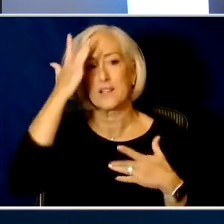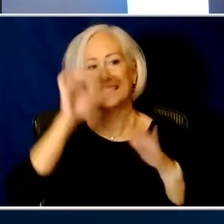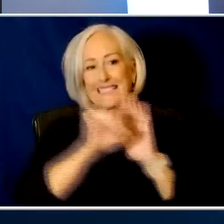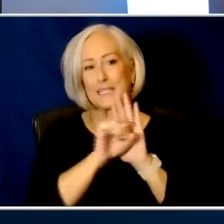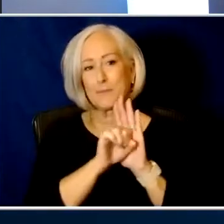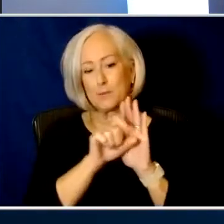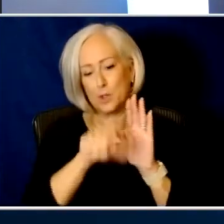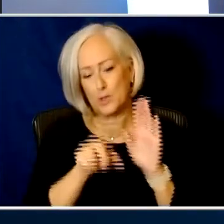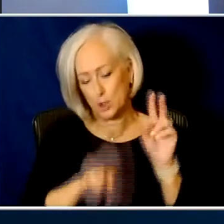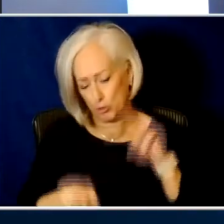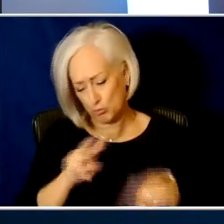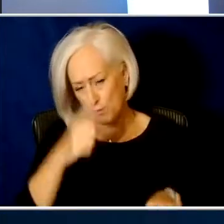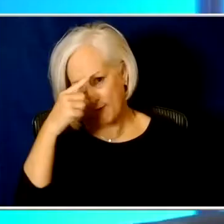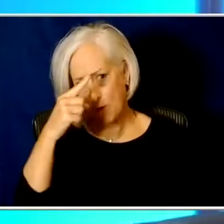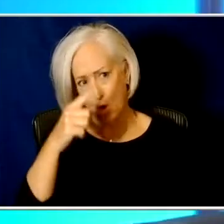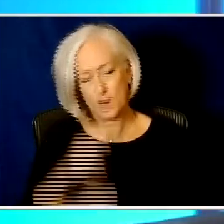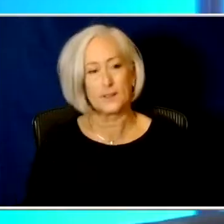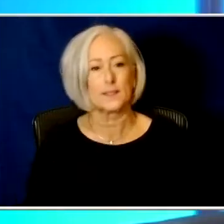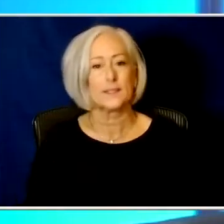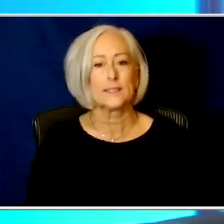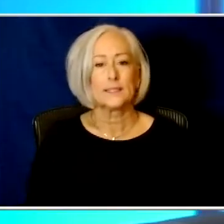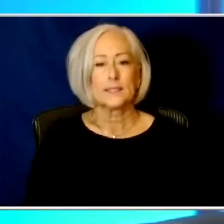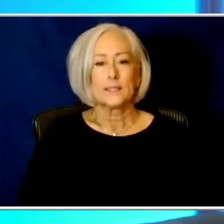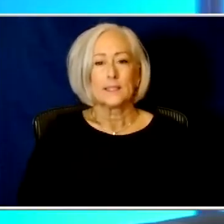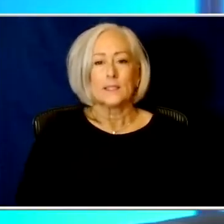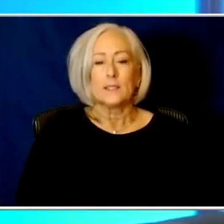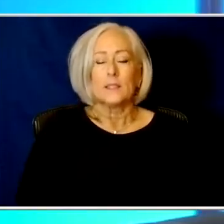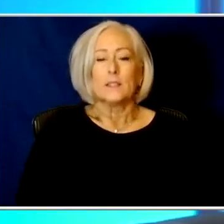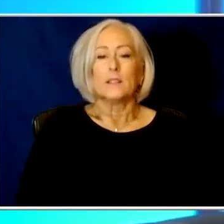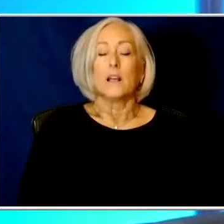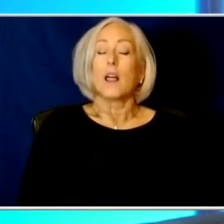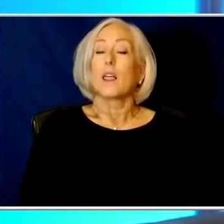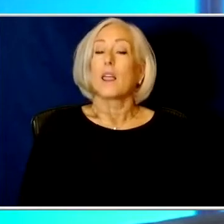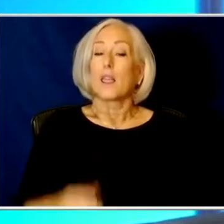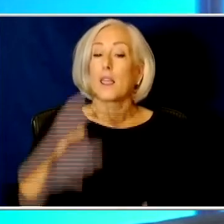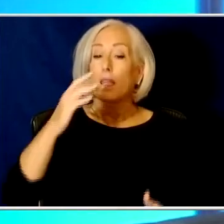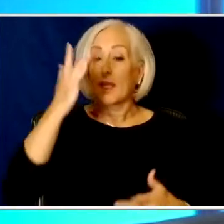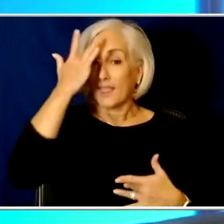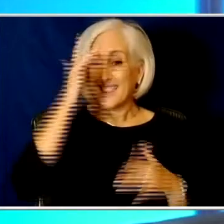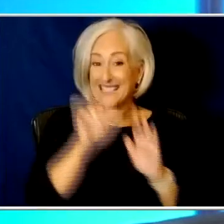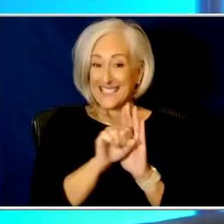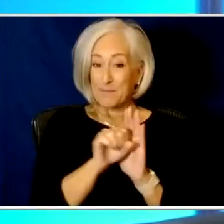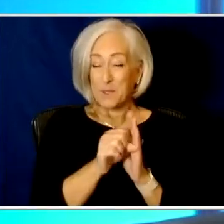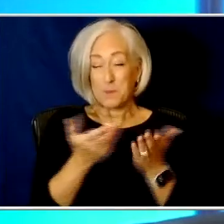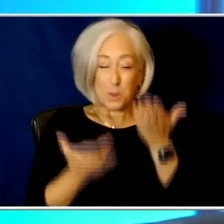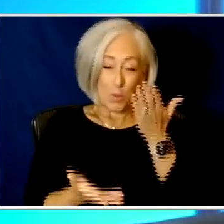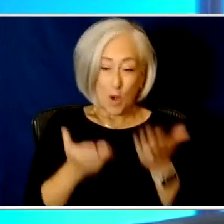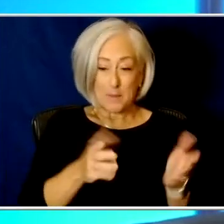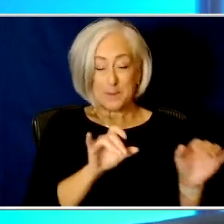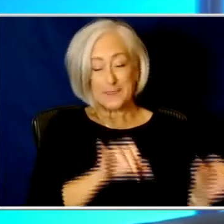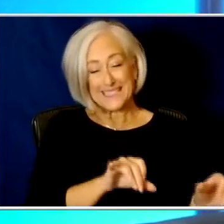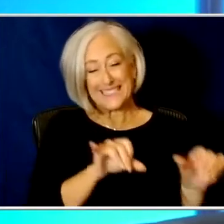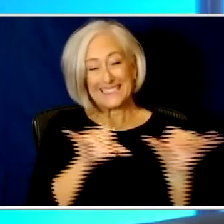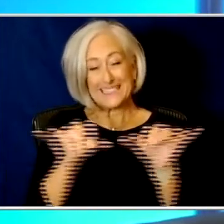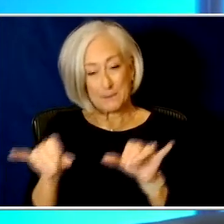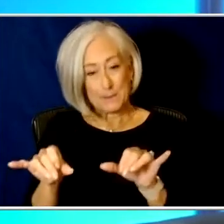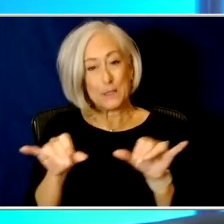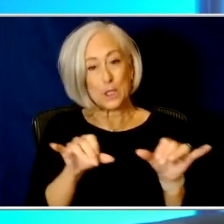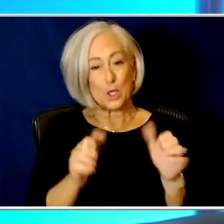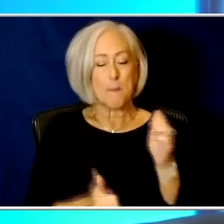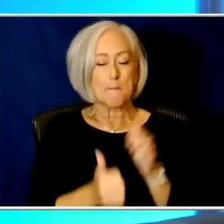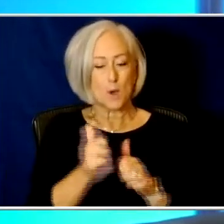then we back can at move it right on. now. Okay, there we go. Thank God. I'm going to take the brightness away. I'm going to get back to that. I think it's Hawkeye's turn now. Let's divert the camera. In the meantime,